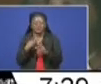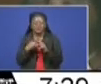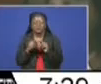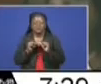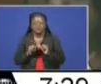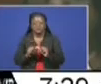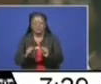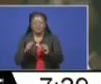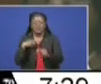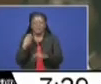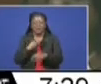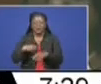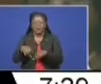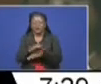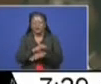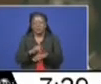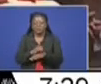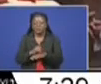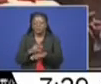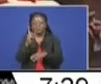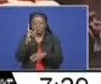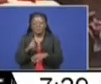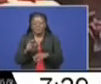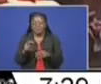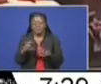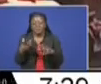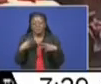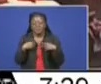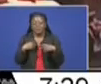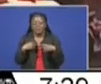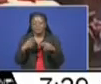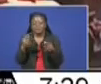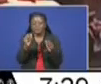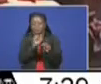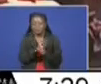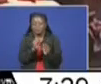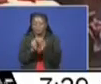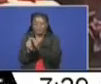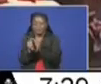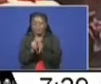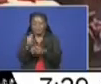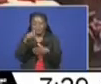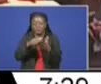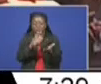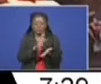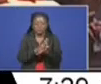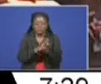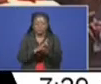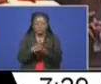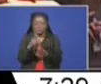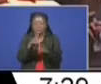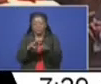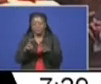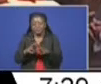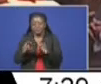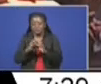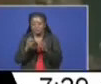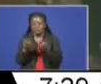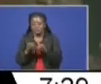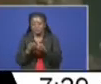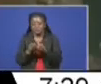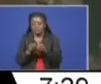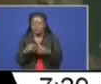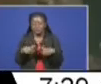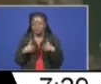in collaborative efforts that include schools and various organizations. By youth joining the Ministry Environment, Plastic